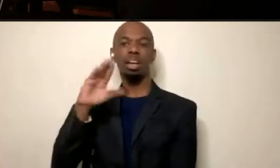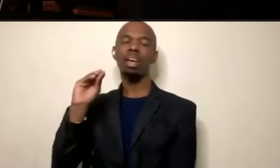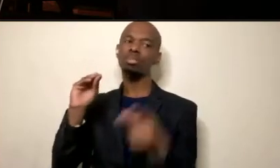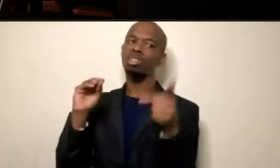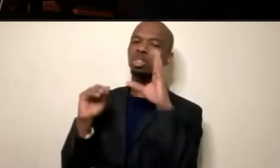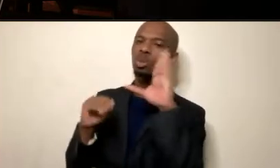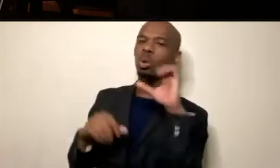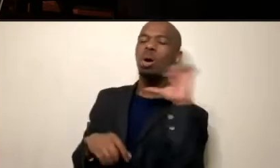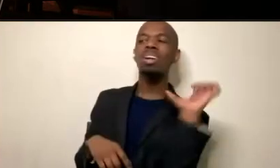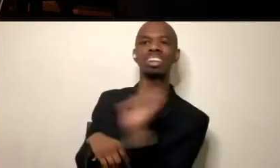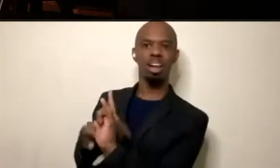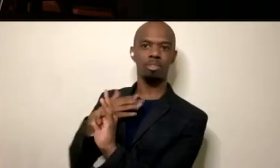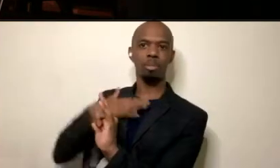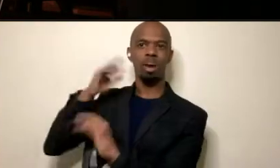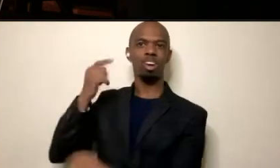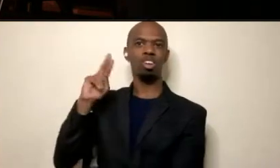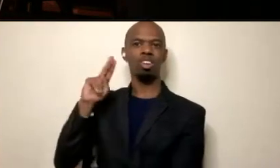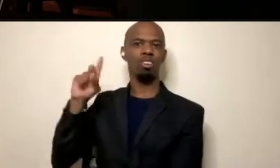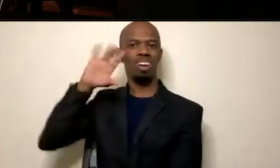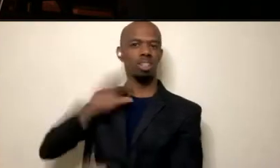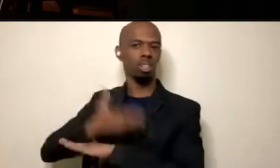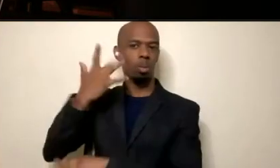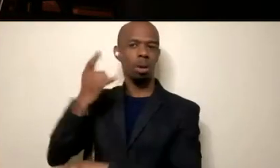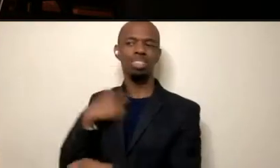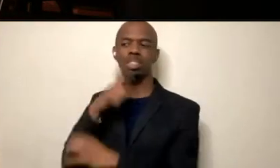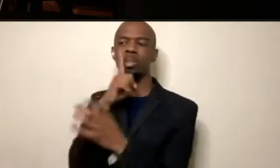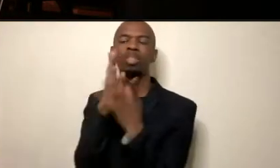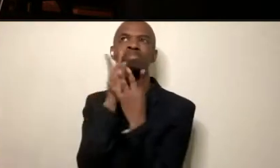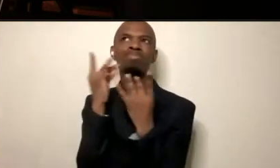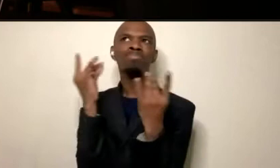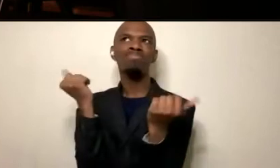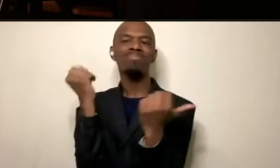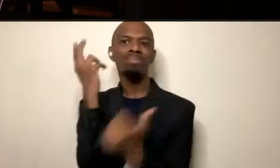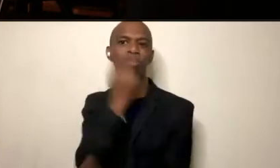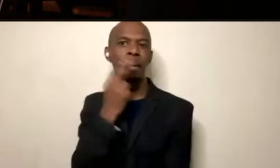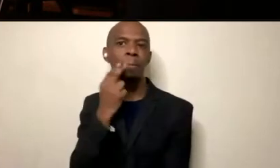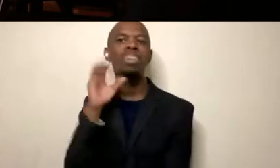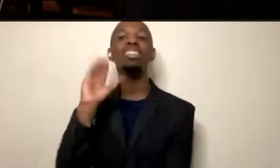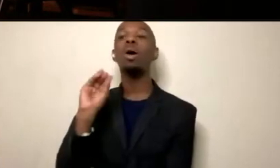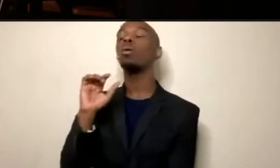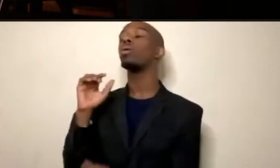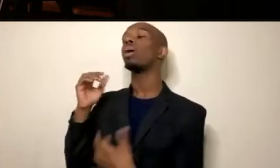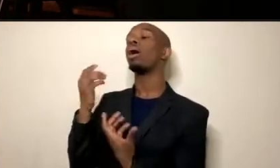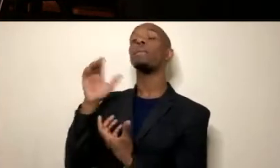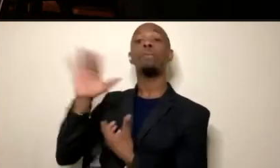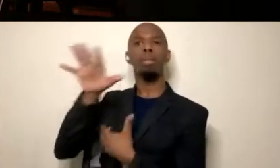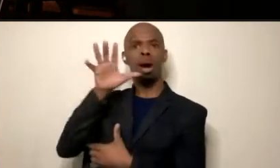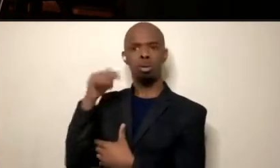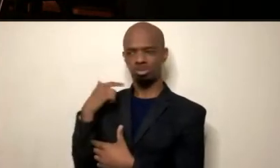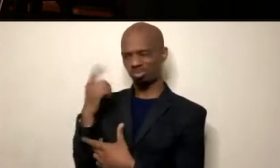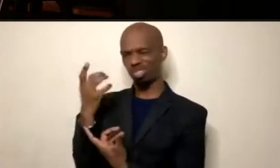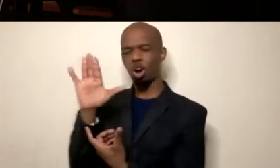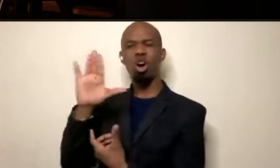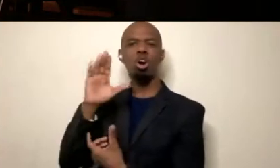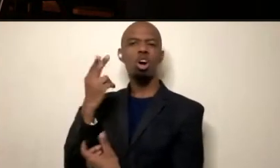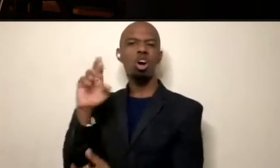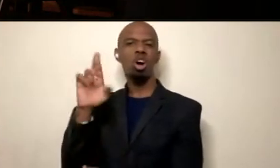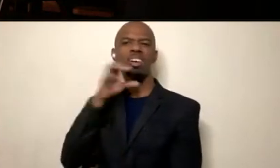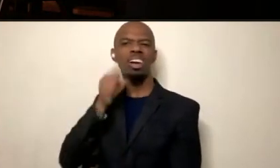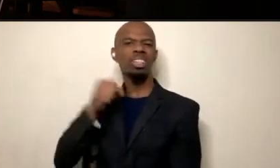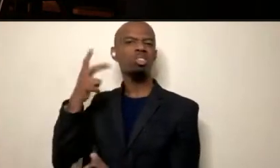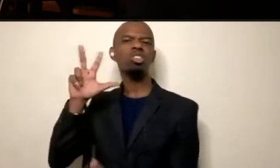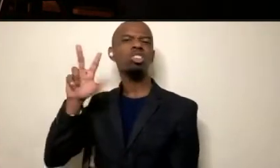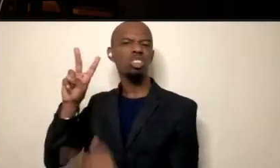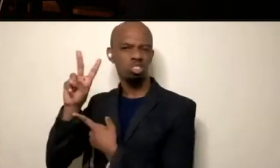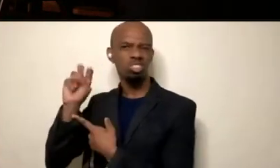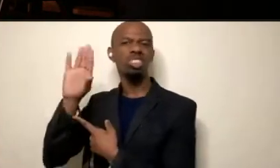now 32. He's 2. I used to take his mother out and sing to her. During the full moons, I would just like, we'd have our bath, and she